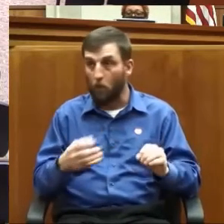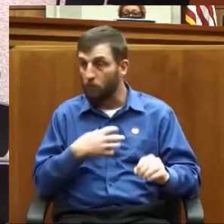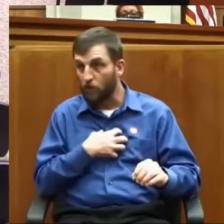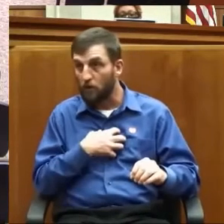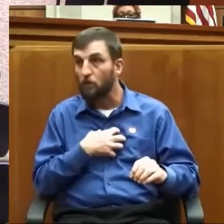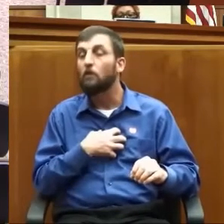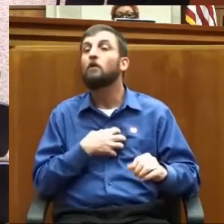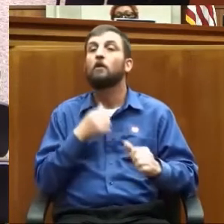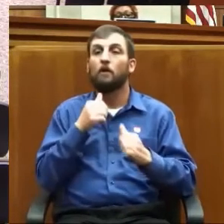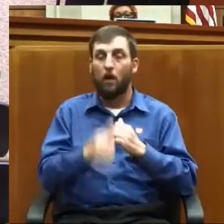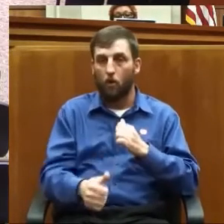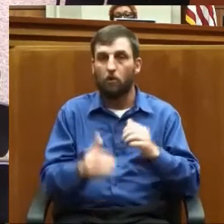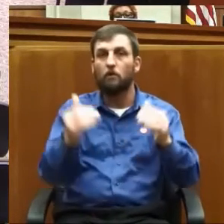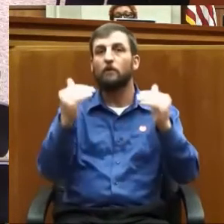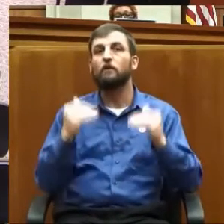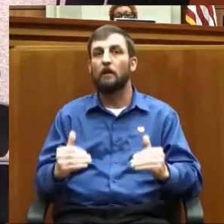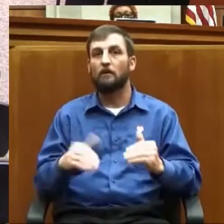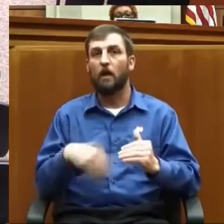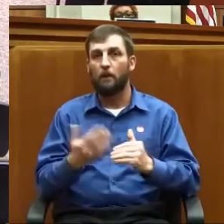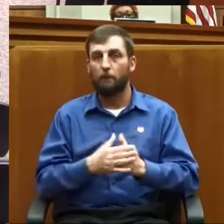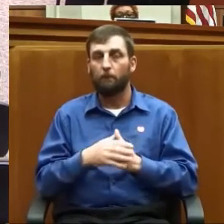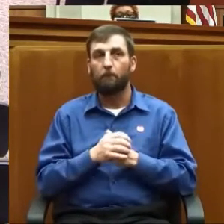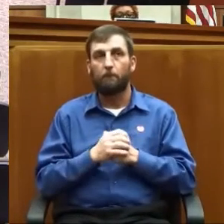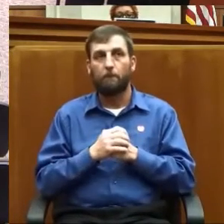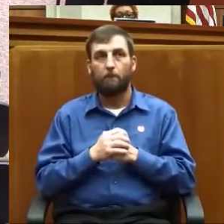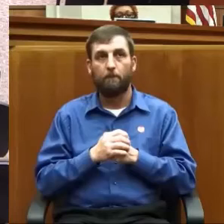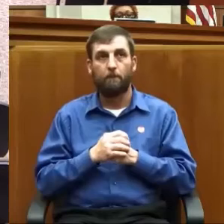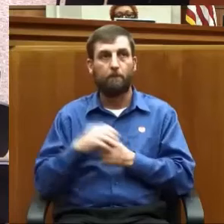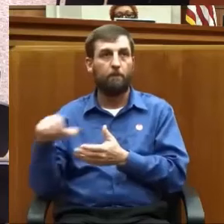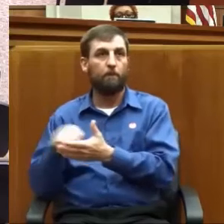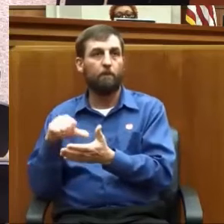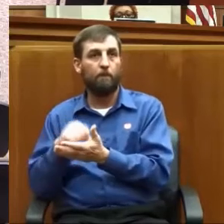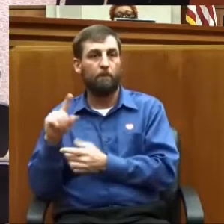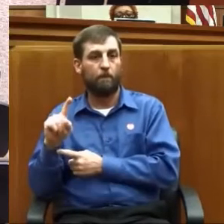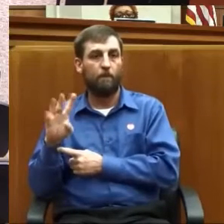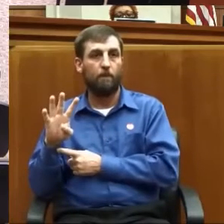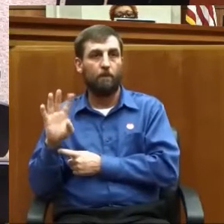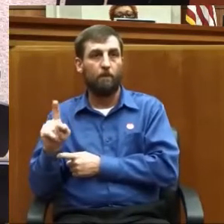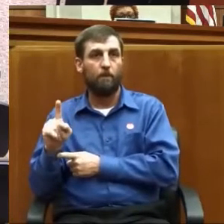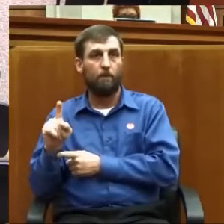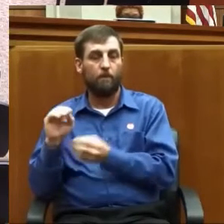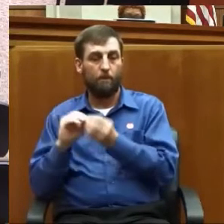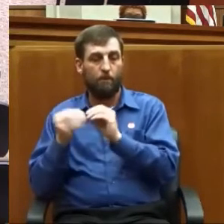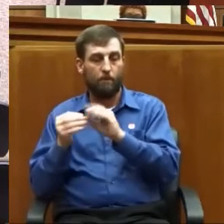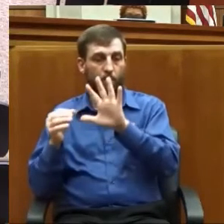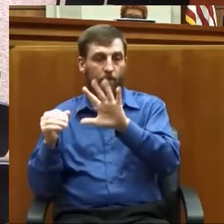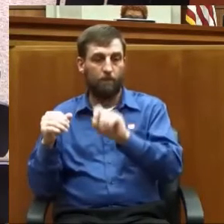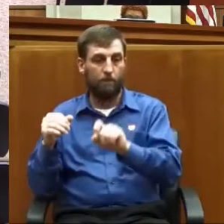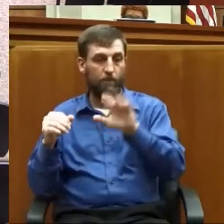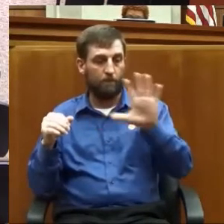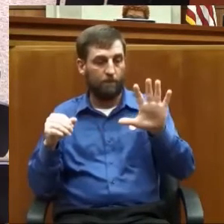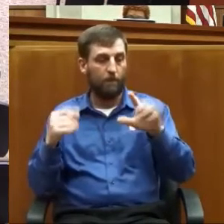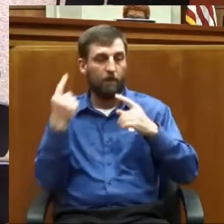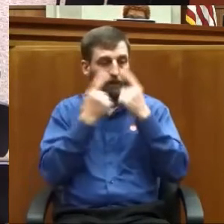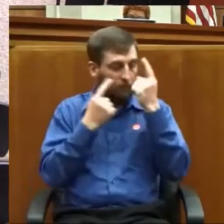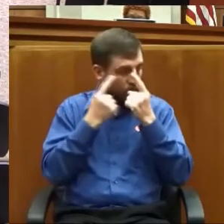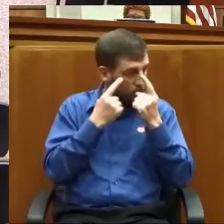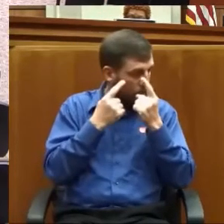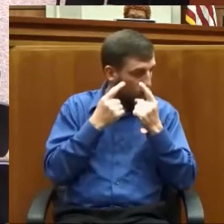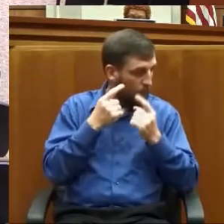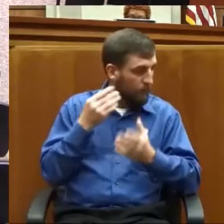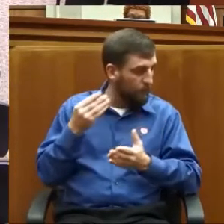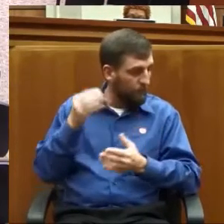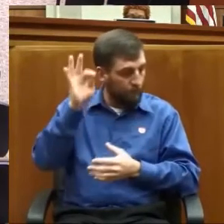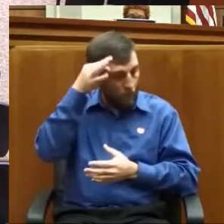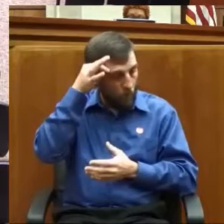Hearing no objection, motion carries. What is our next item? On page 141, item 5.5, consideration